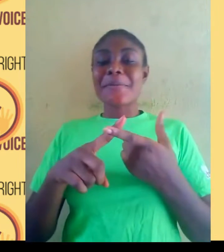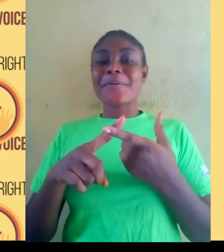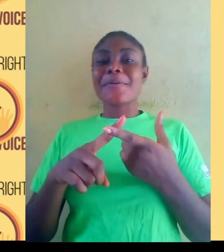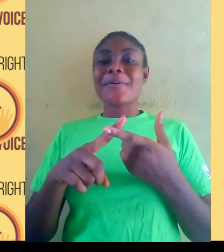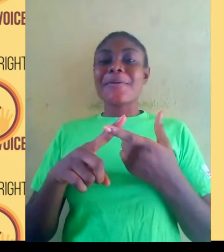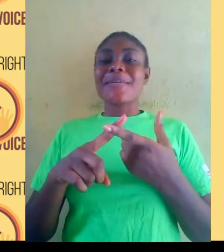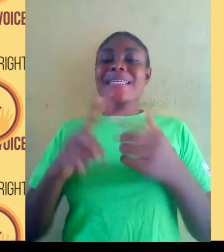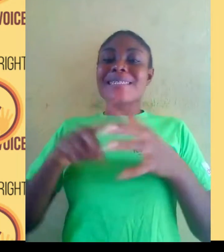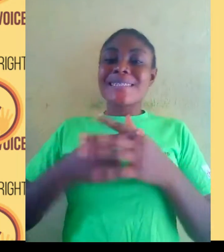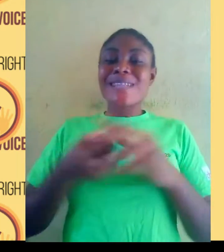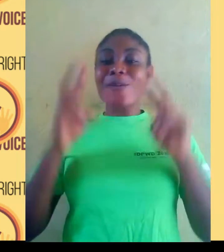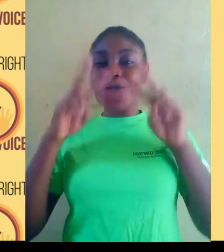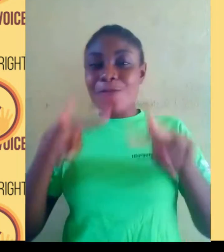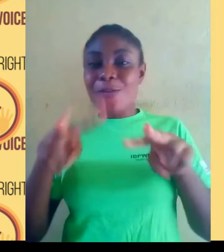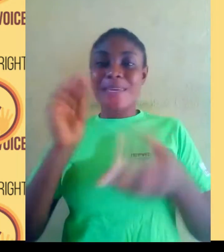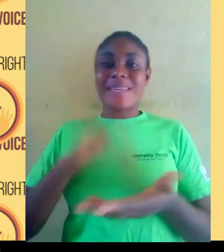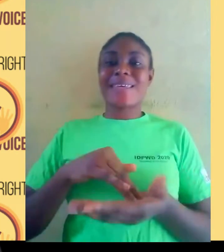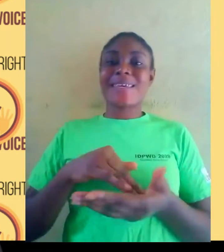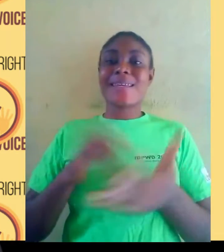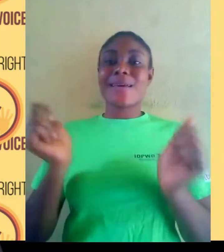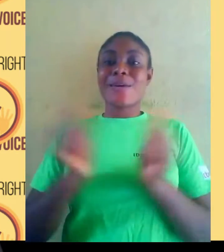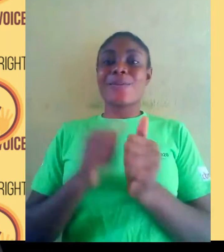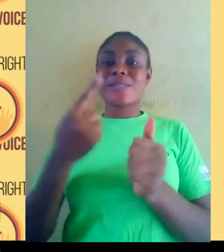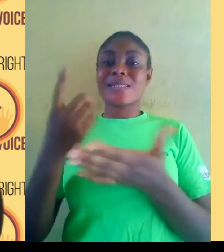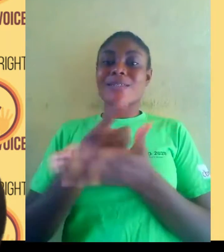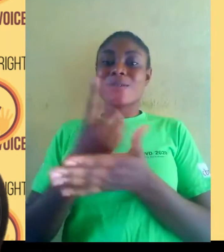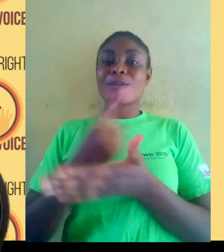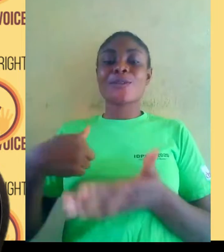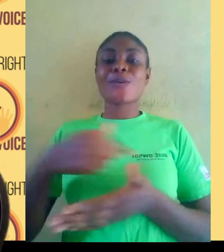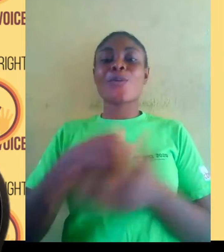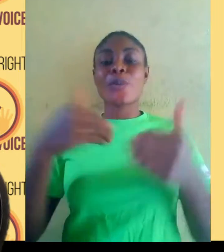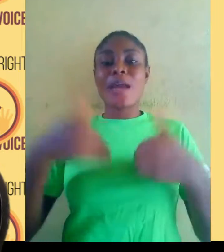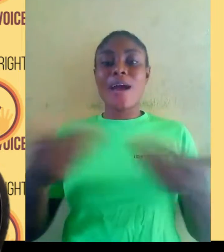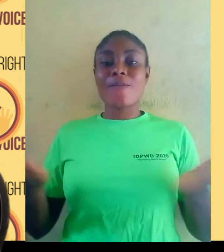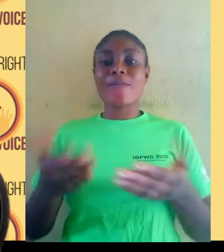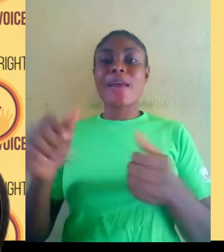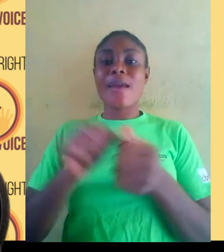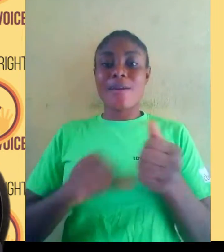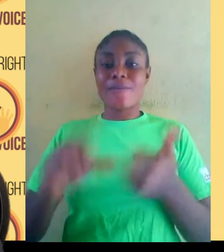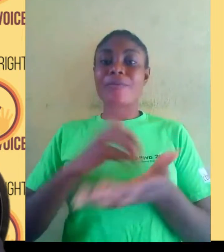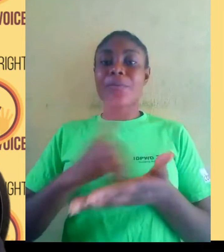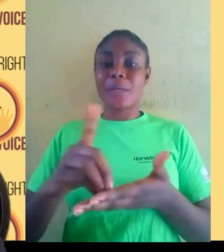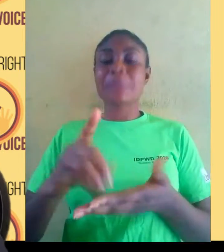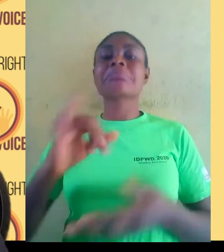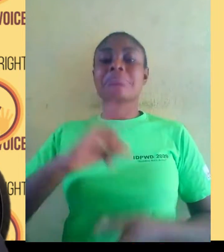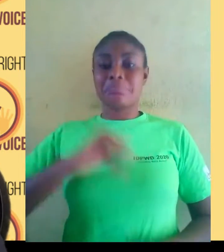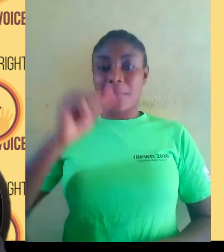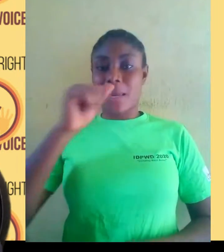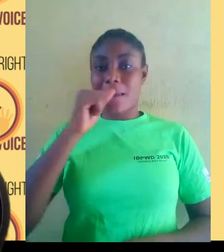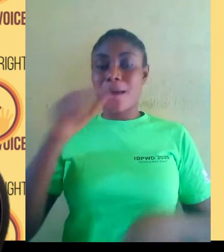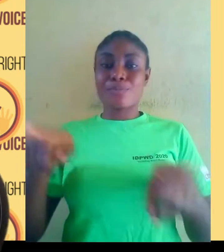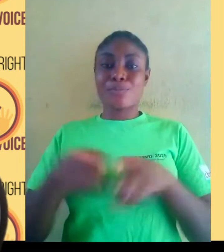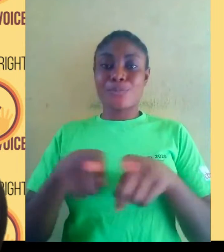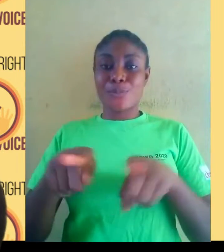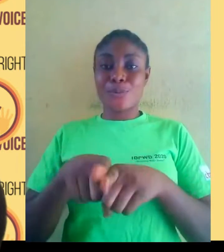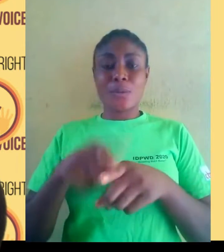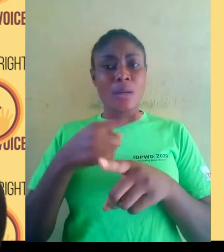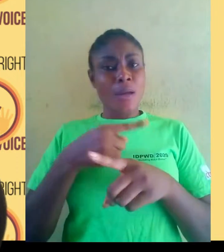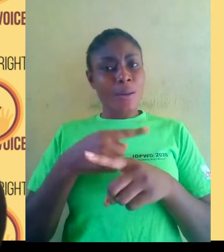plug in again with the discussions that we have here every week. Of course, I am too.